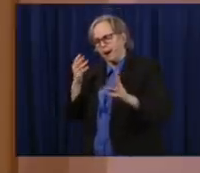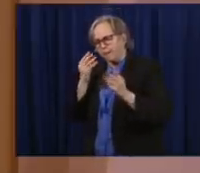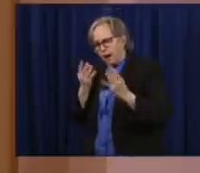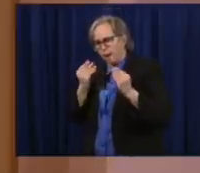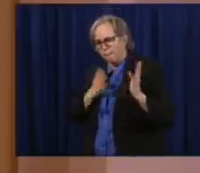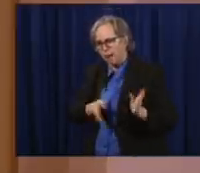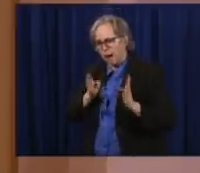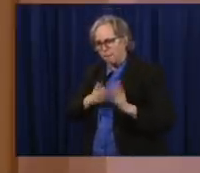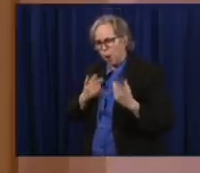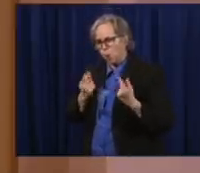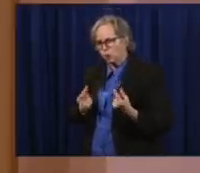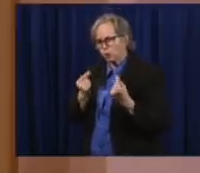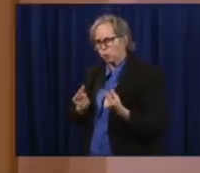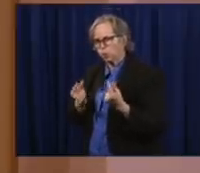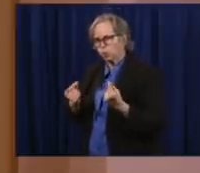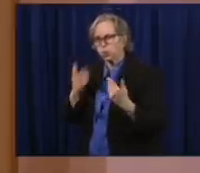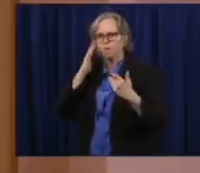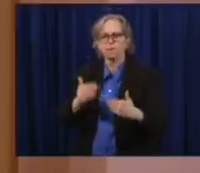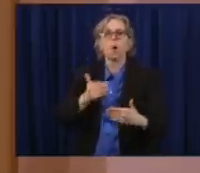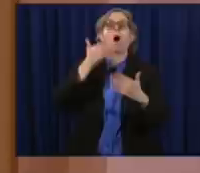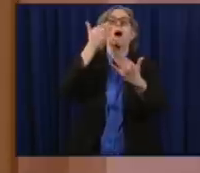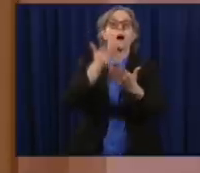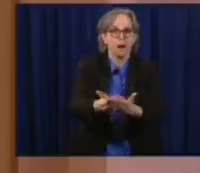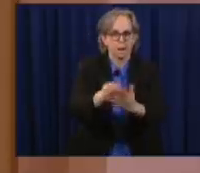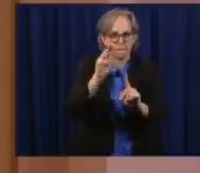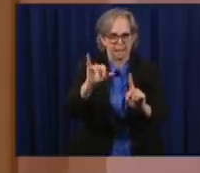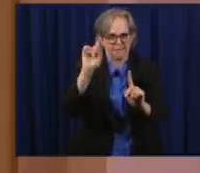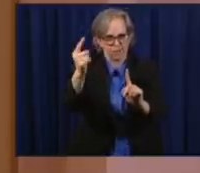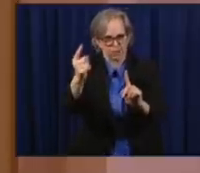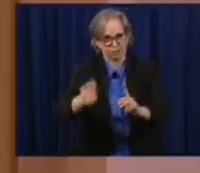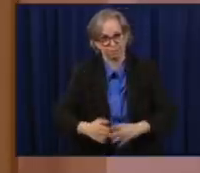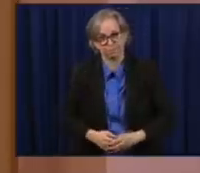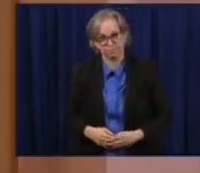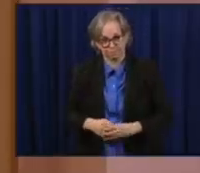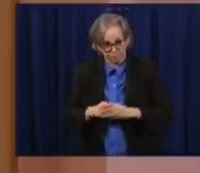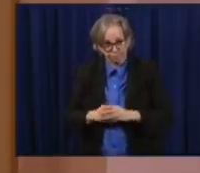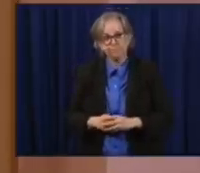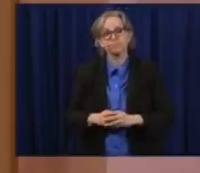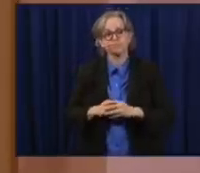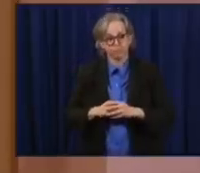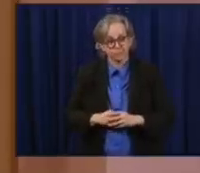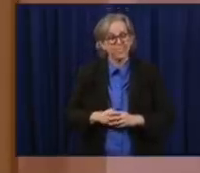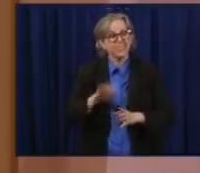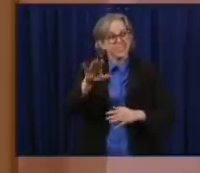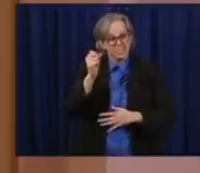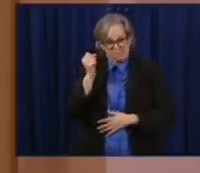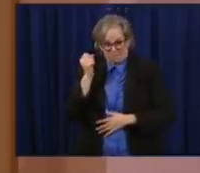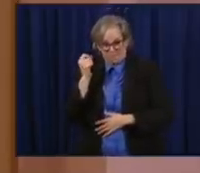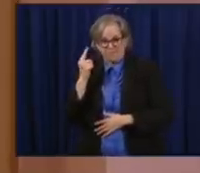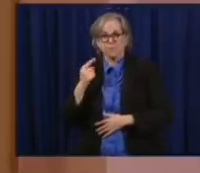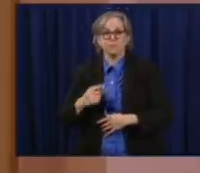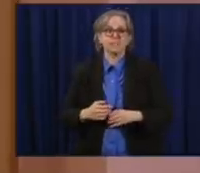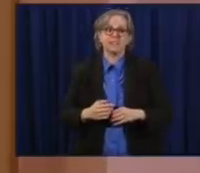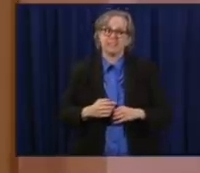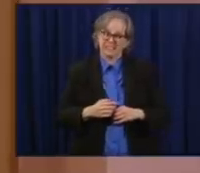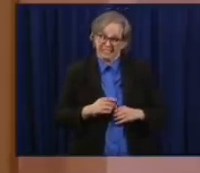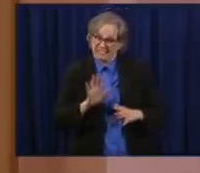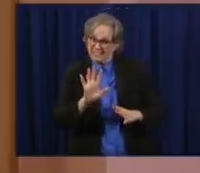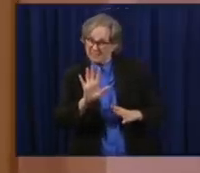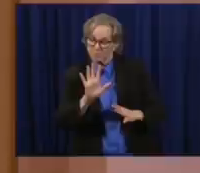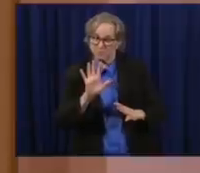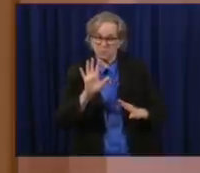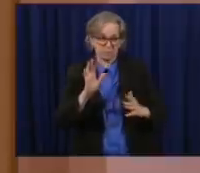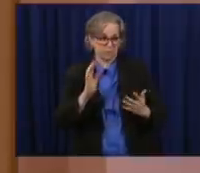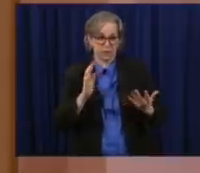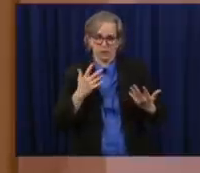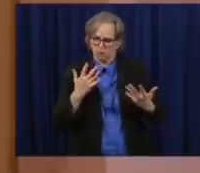We have, additionally, we want to make sure that when this occurs that it's clear to business